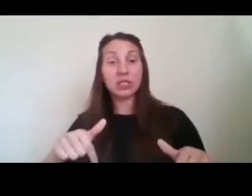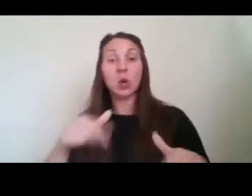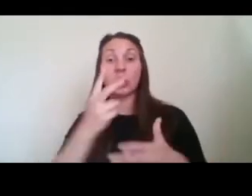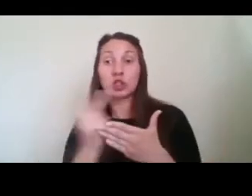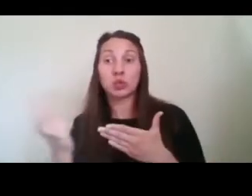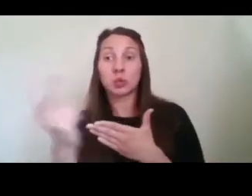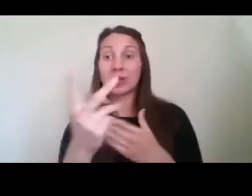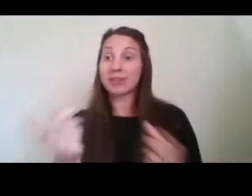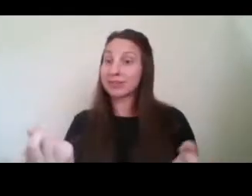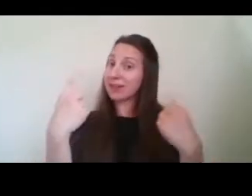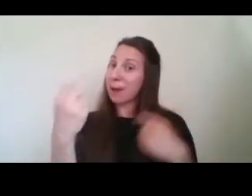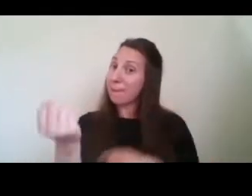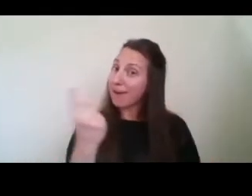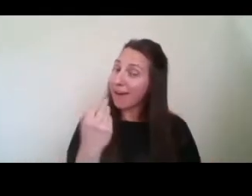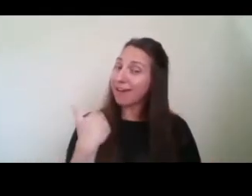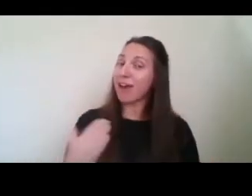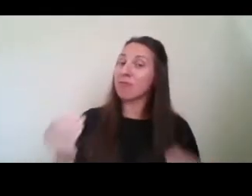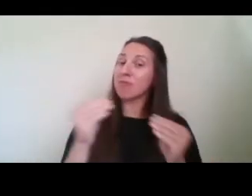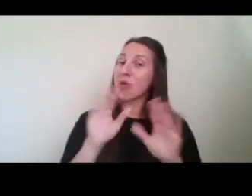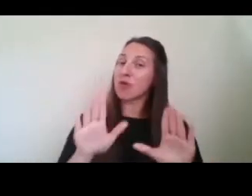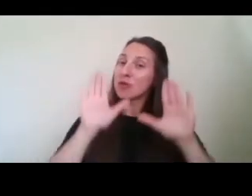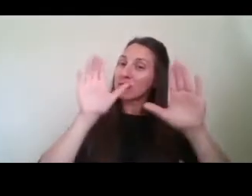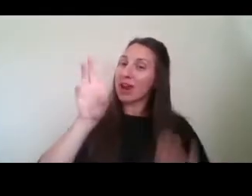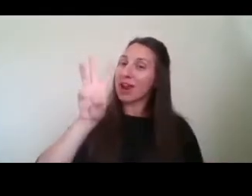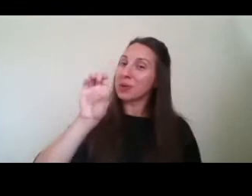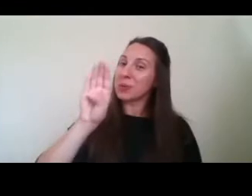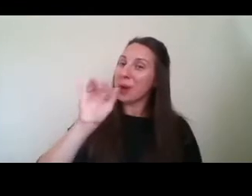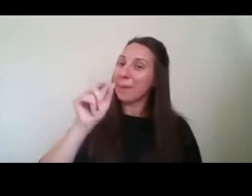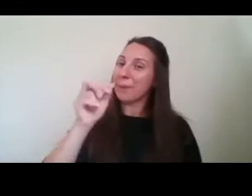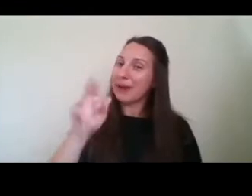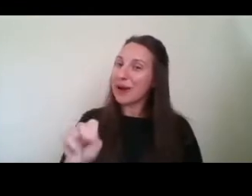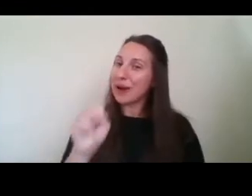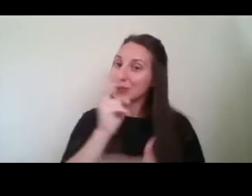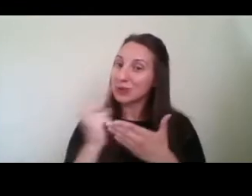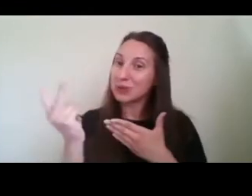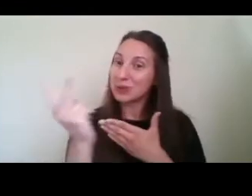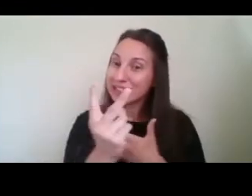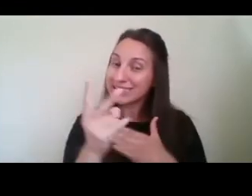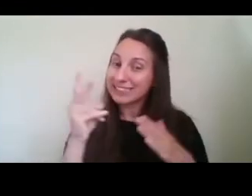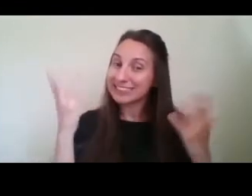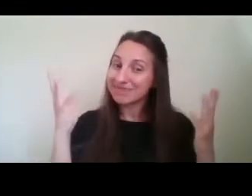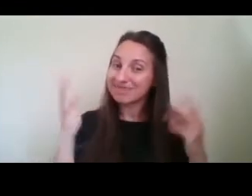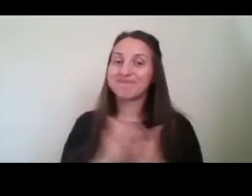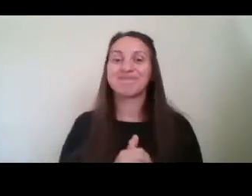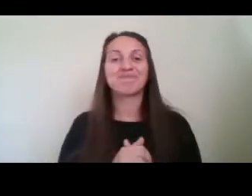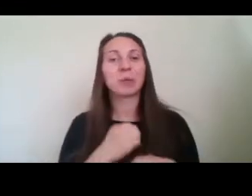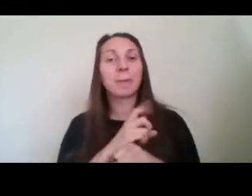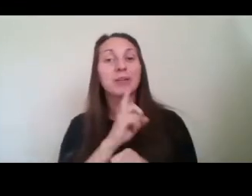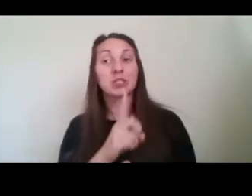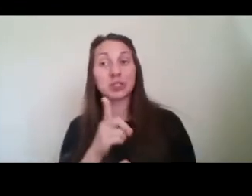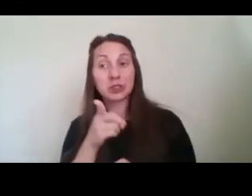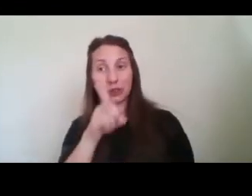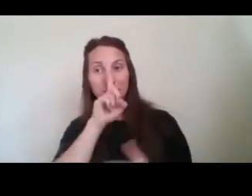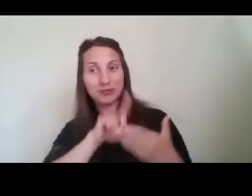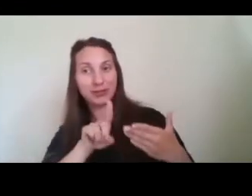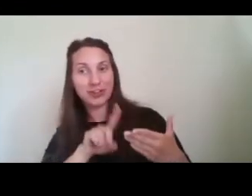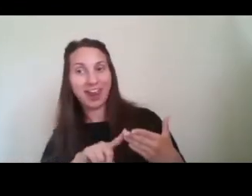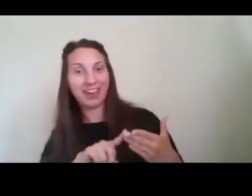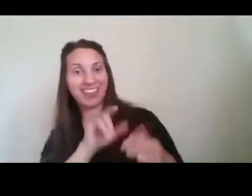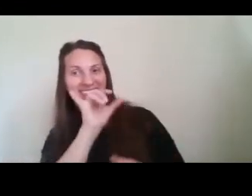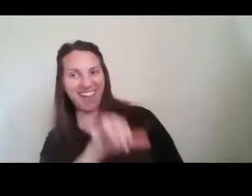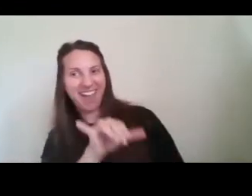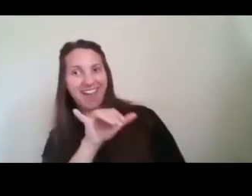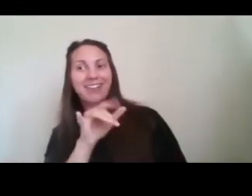We have some other great webinars coming up in 2 weeks. So make sure you stay tuned to check that out in a couple